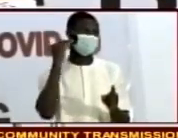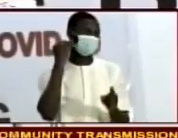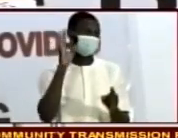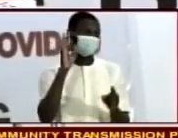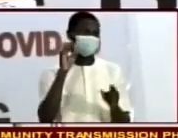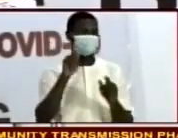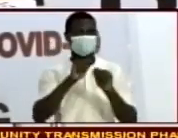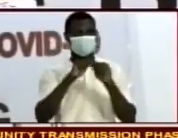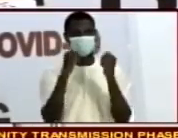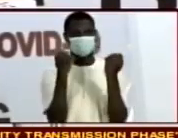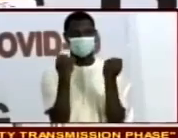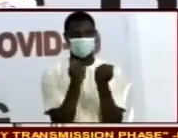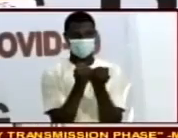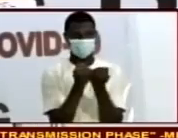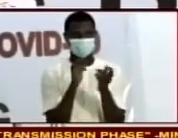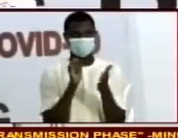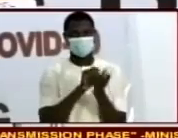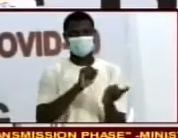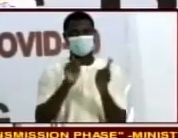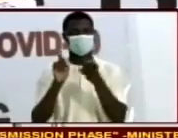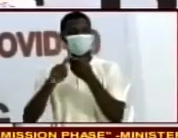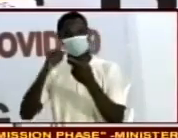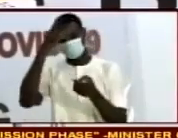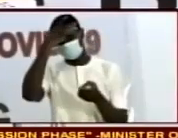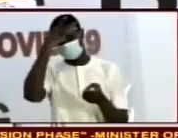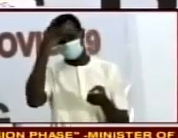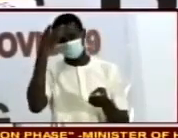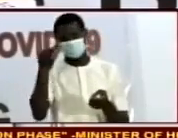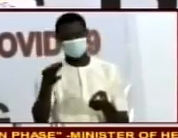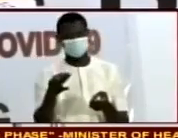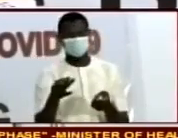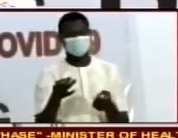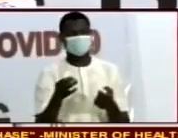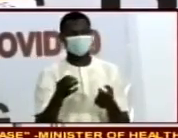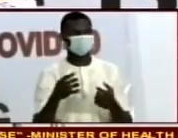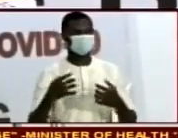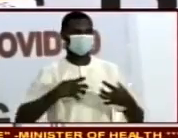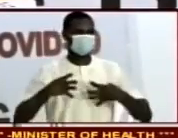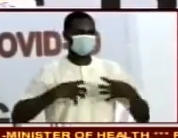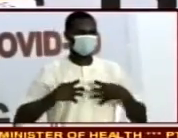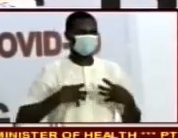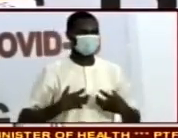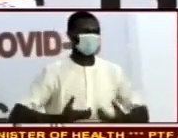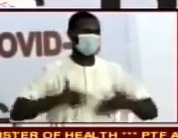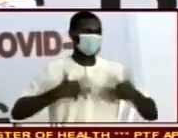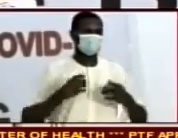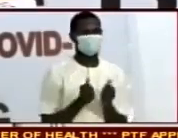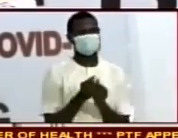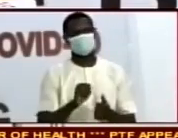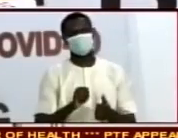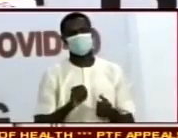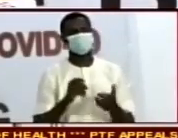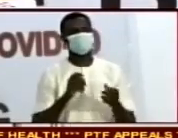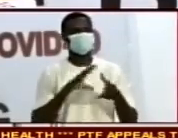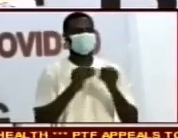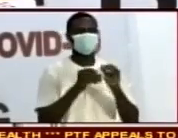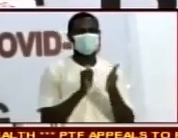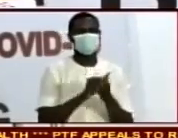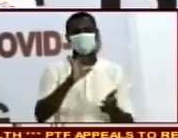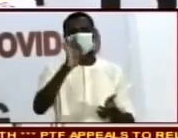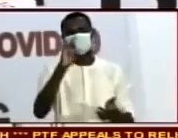was misquoted seriously, as I would say that is 80%. He never said anything like that. That has since